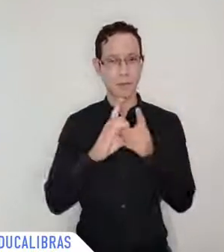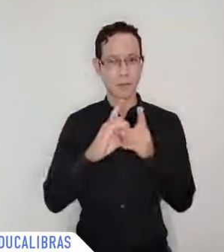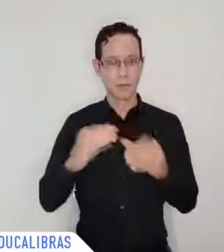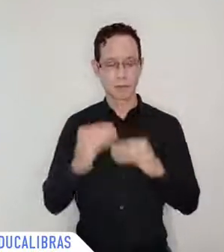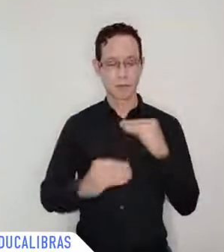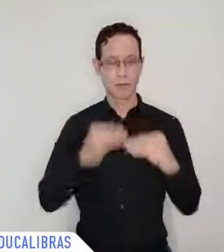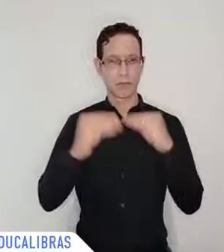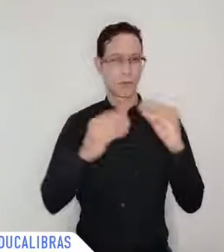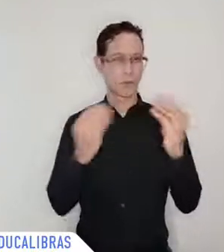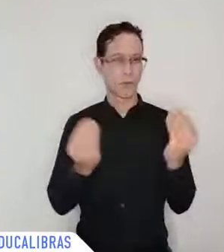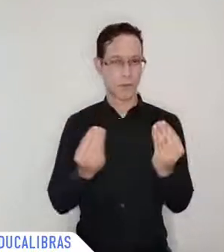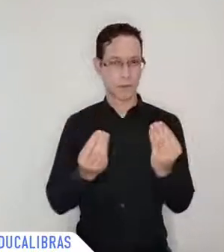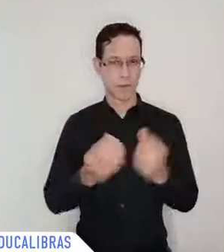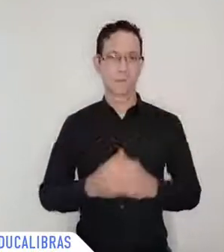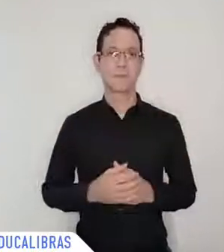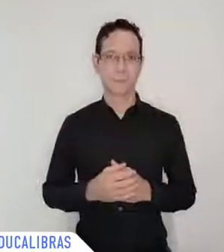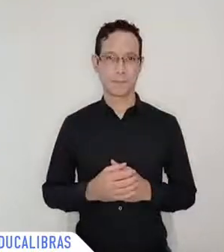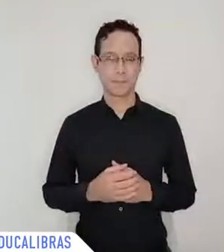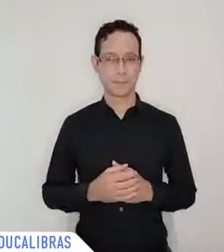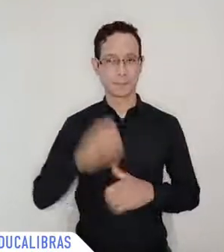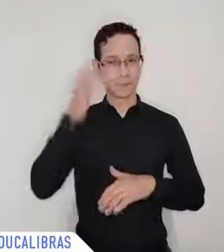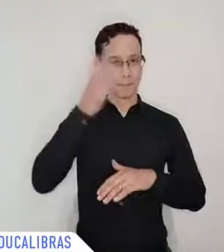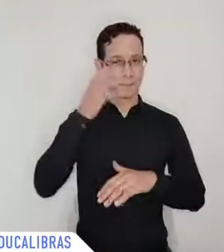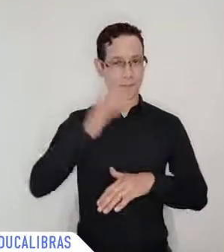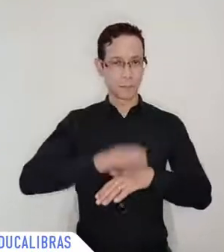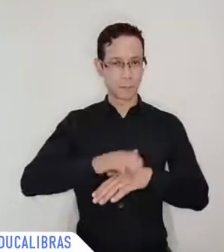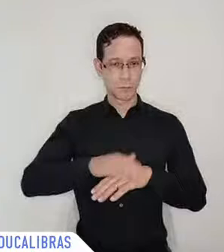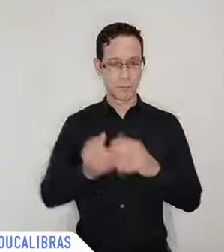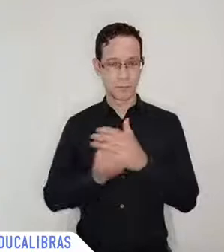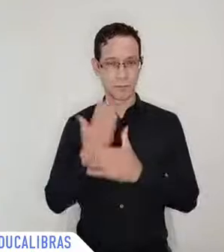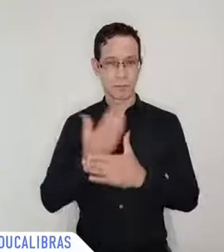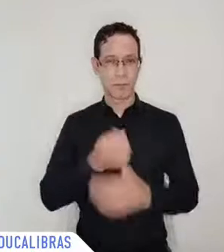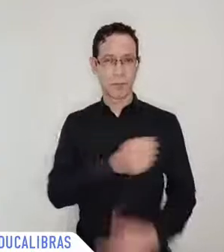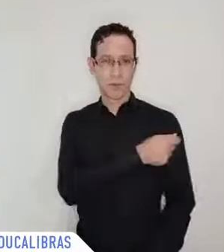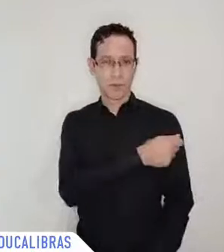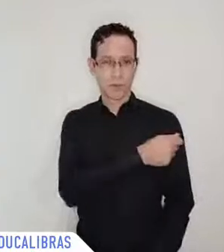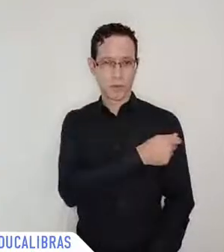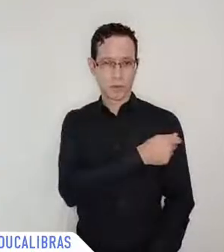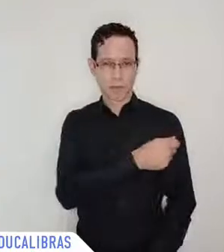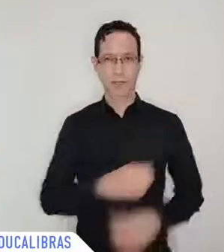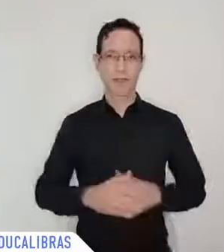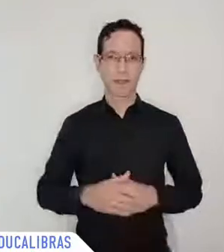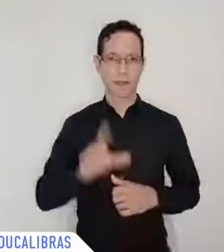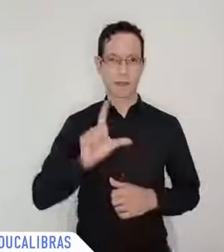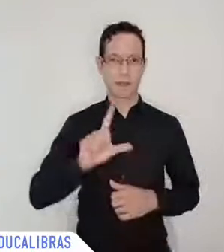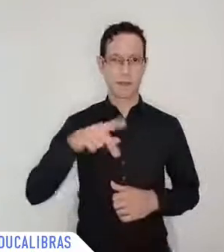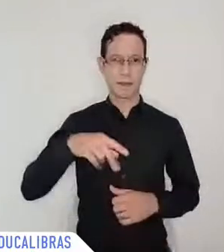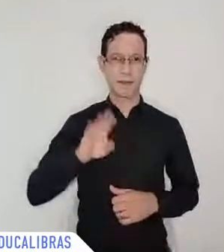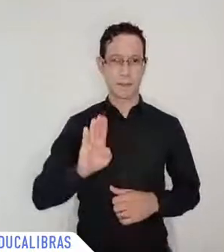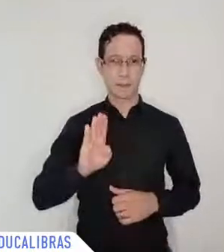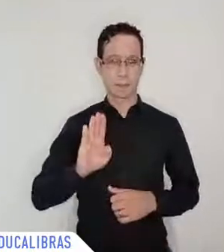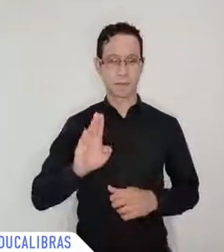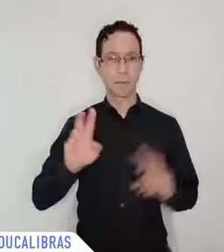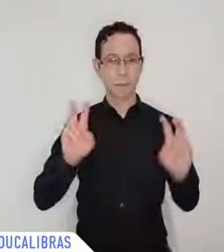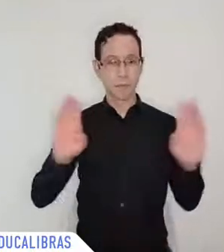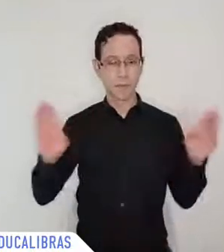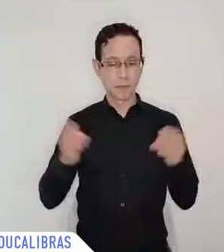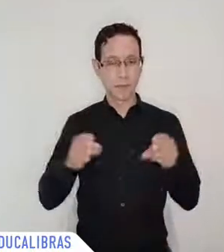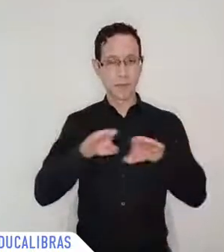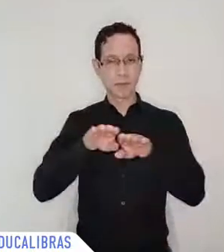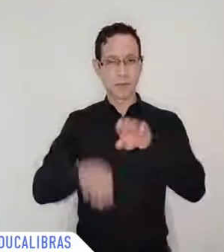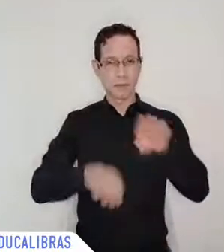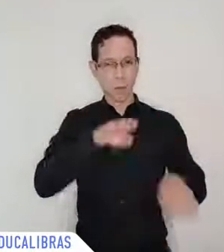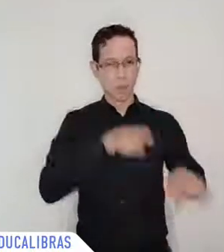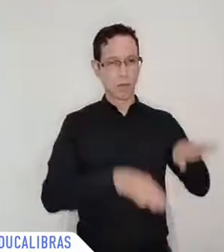Inequalities. What are the instruments and the role of the state? This conference is organized by Sciences Po Paris students